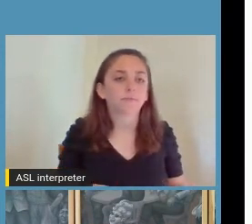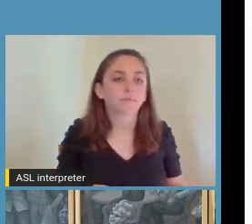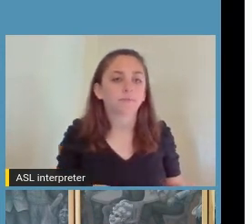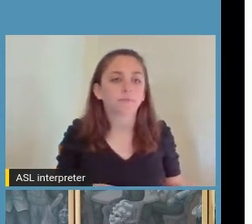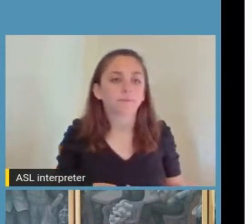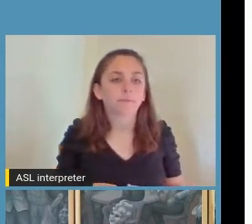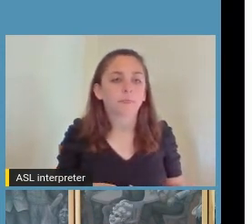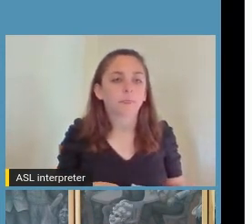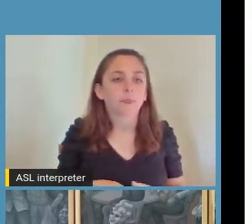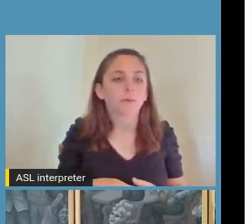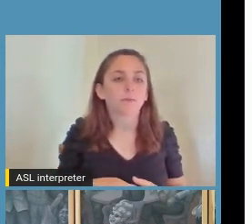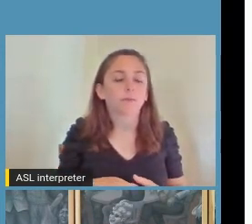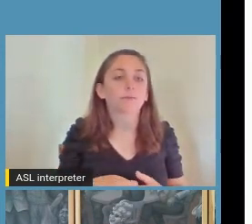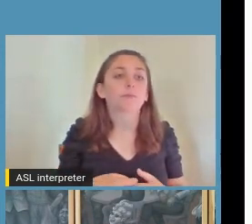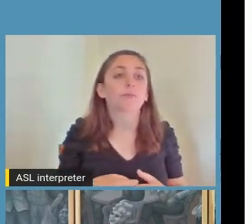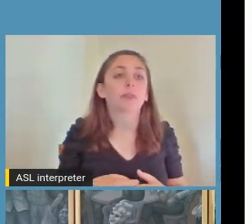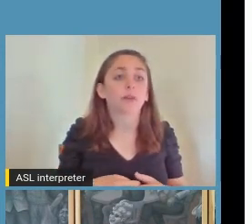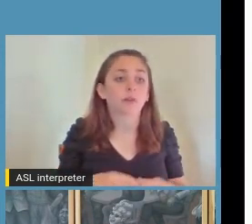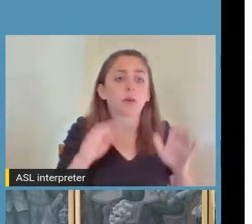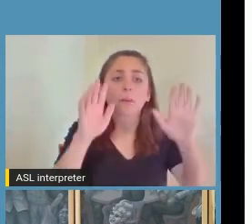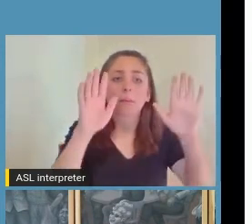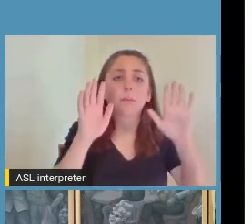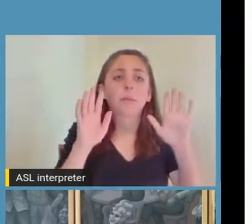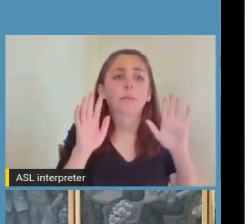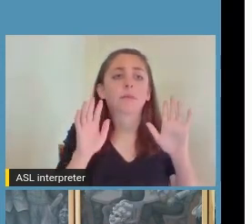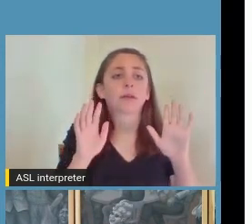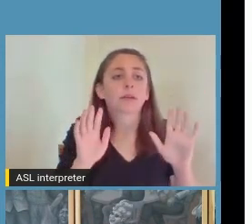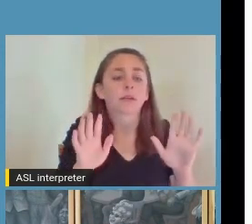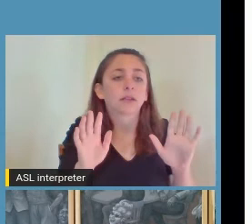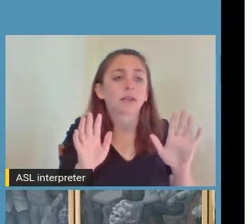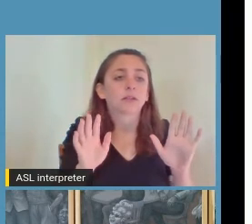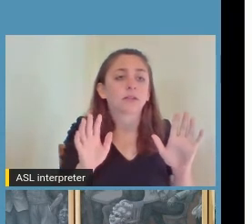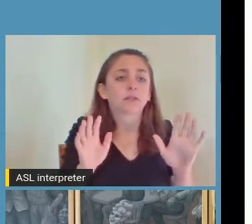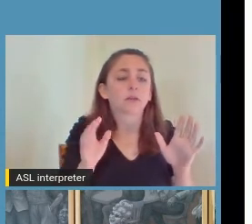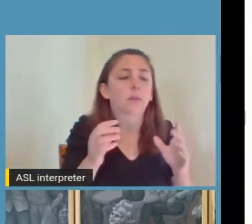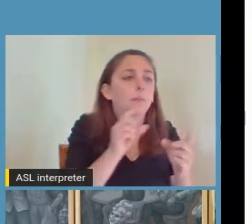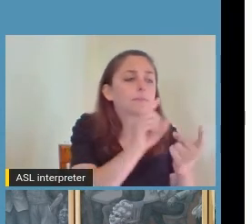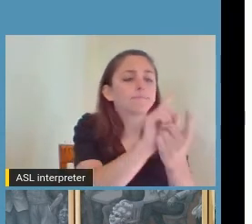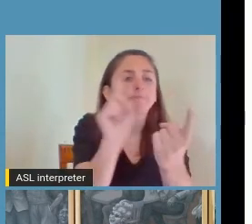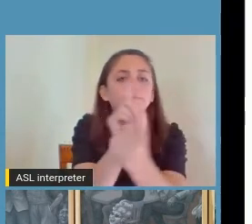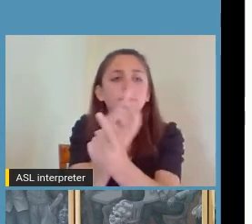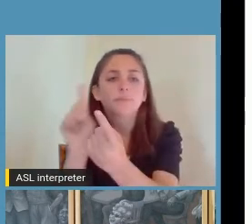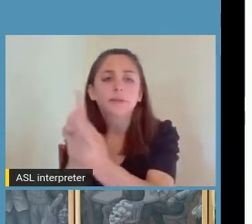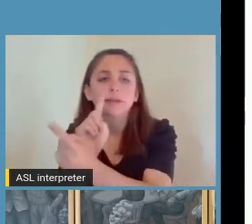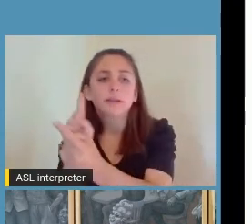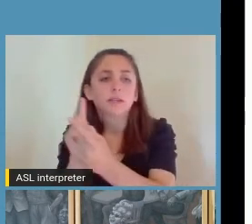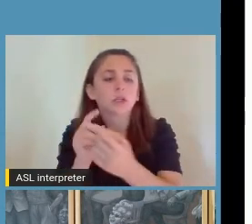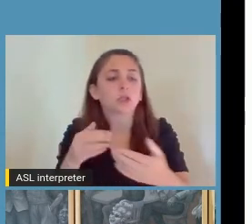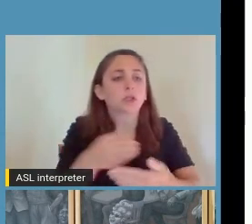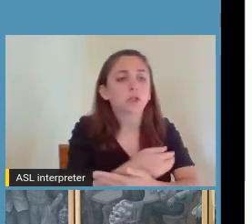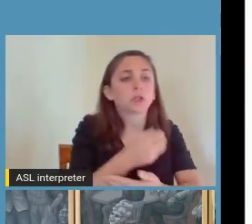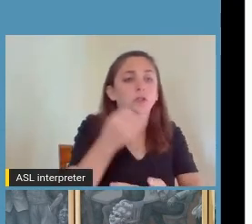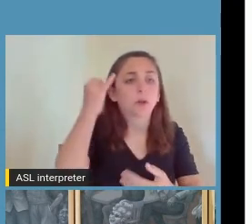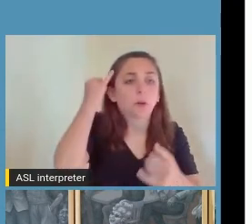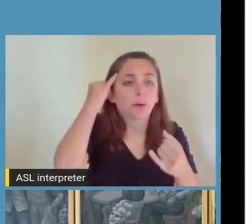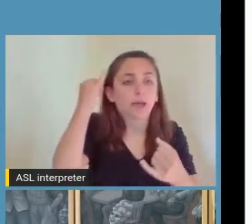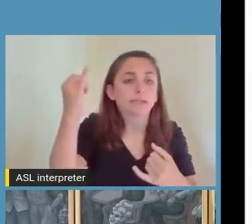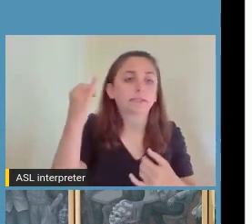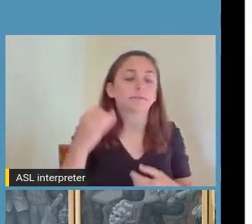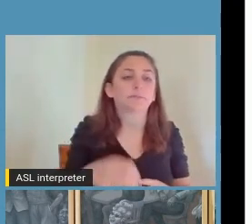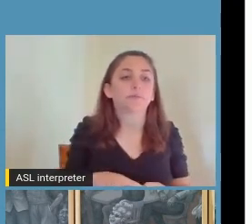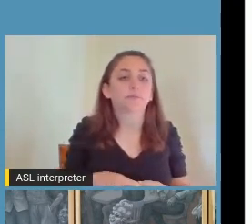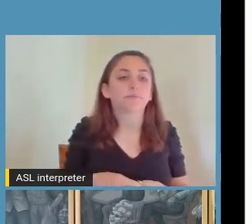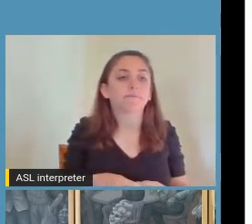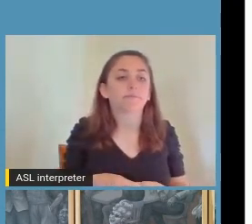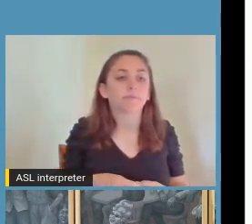an extraordinary way to meet new people and to bring new ideas into the conversation, and to